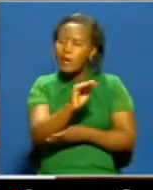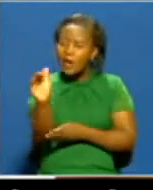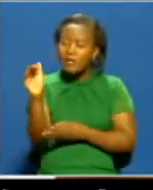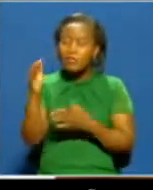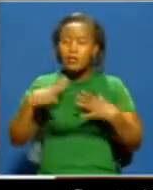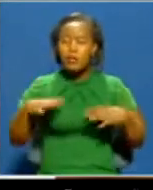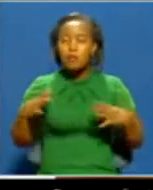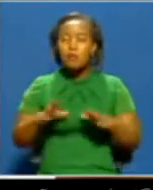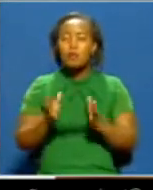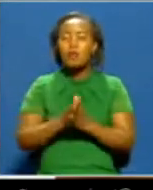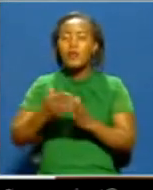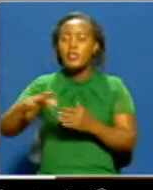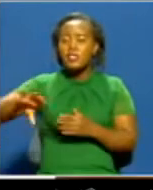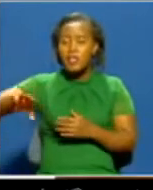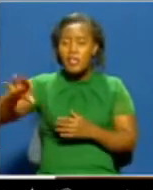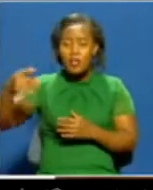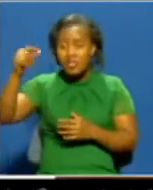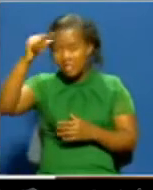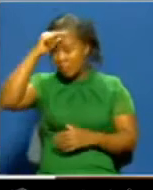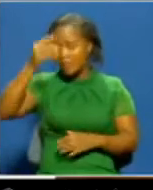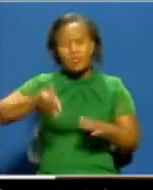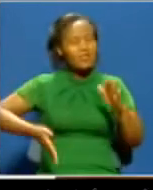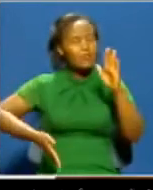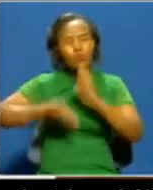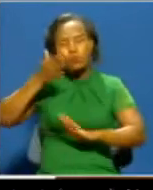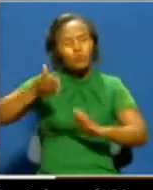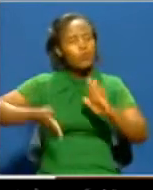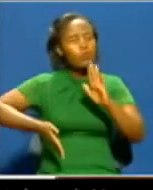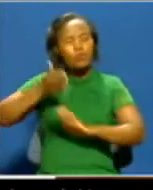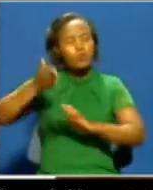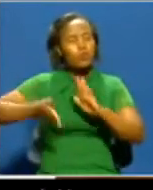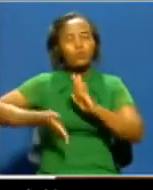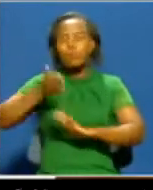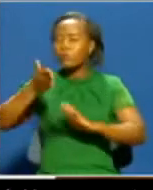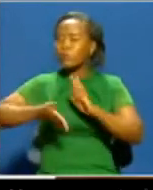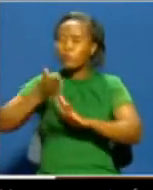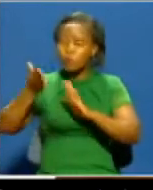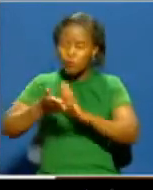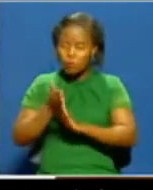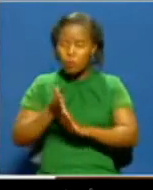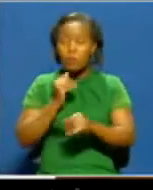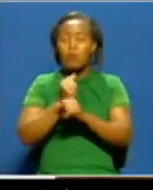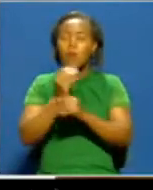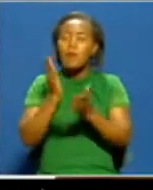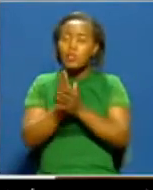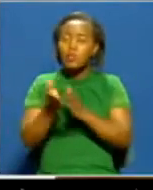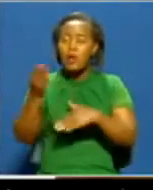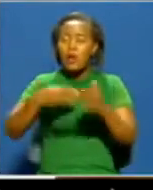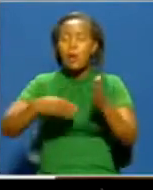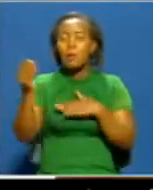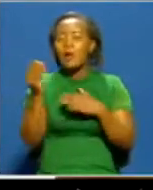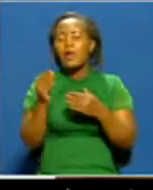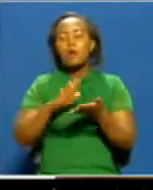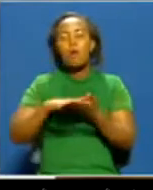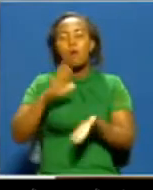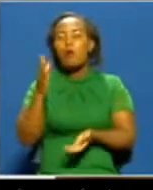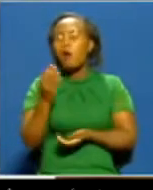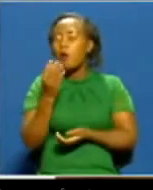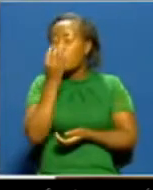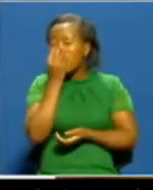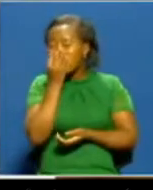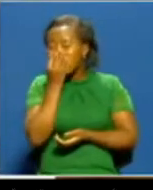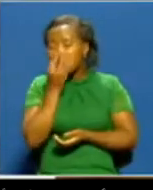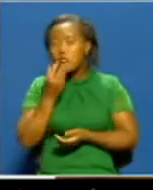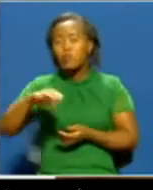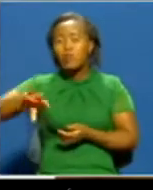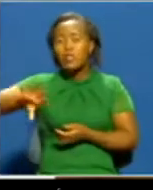governments, to please quickly add in as much oxygen, you know, as we can into the counties. And that's why you see me going